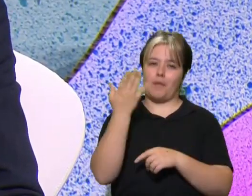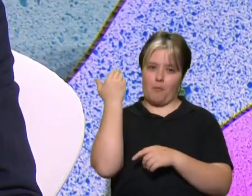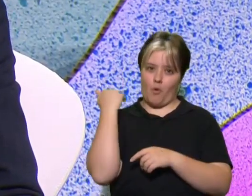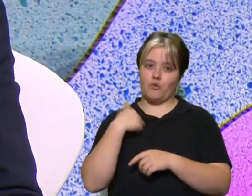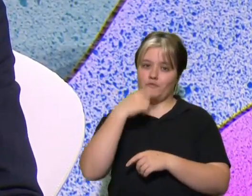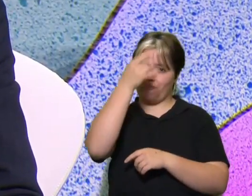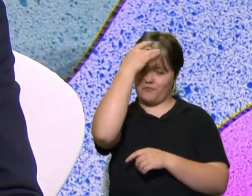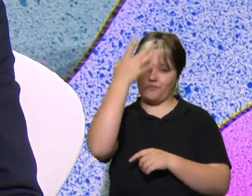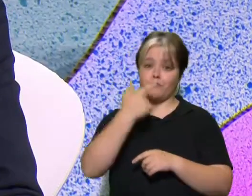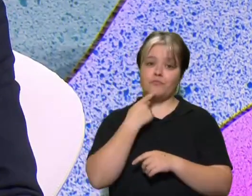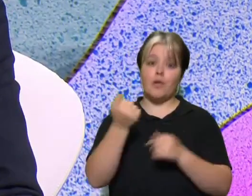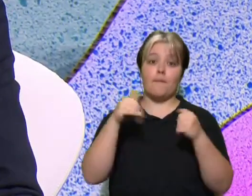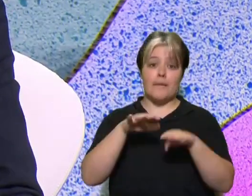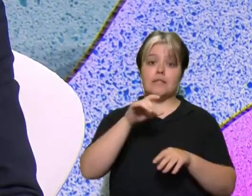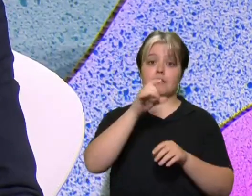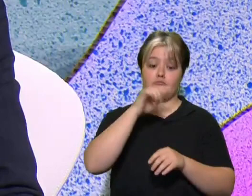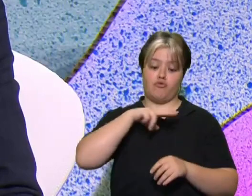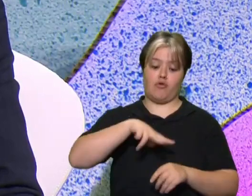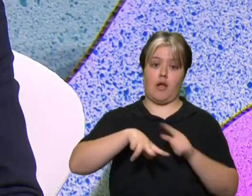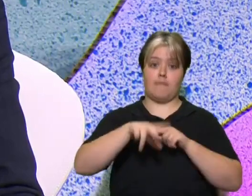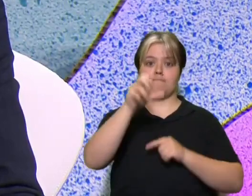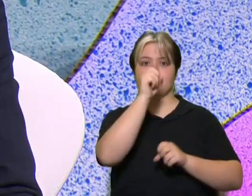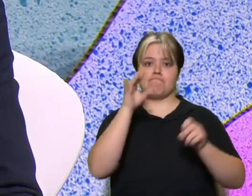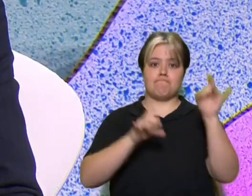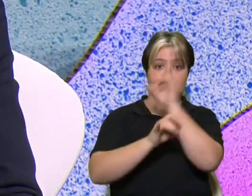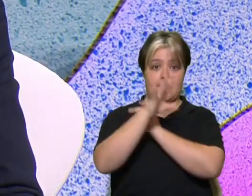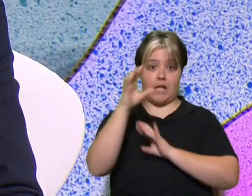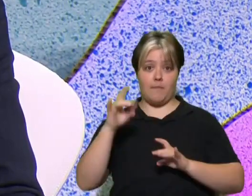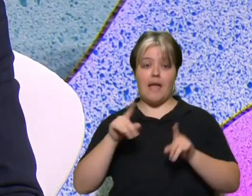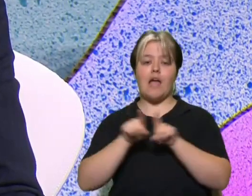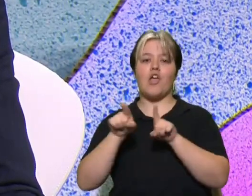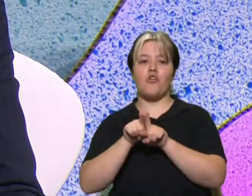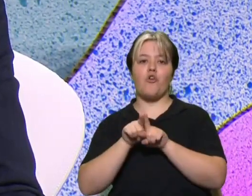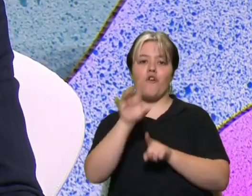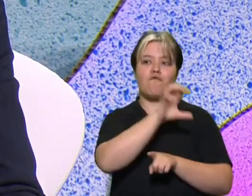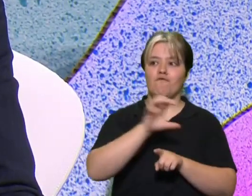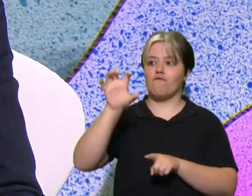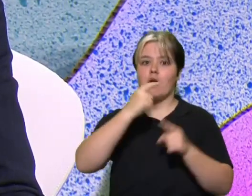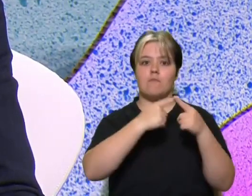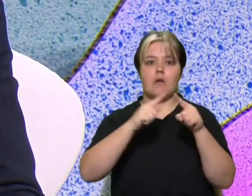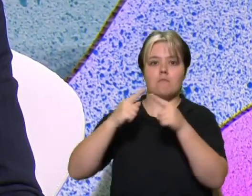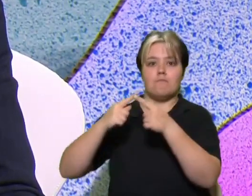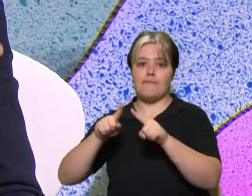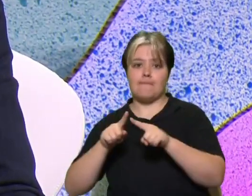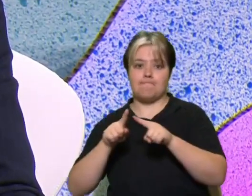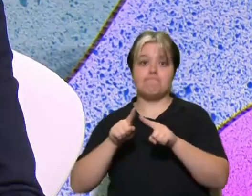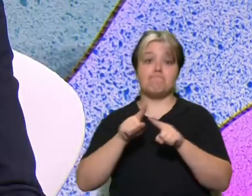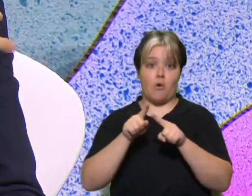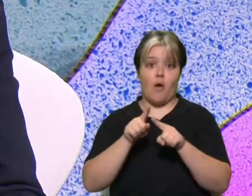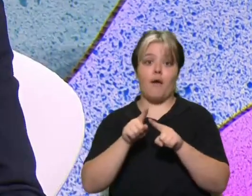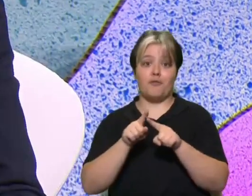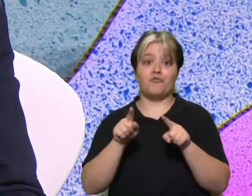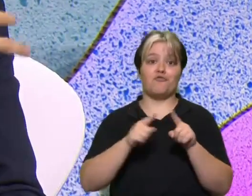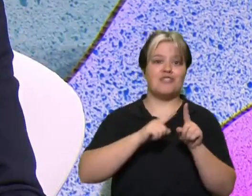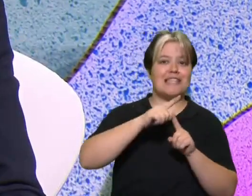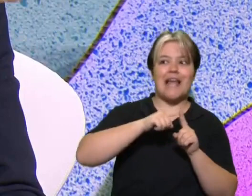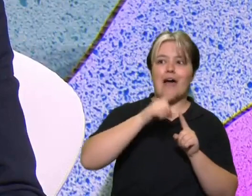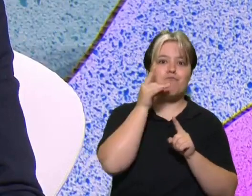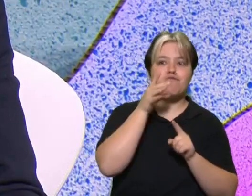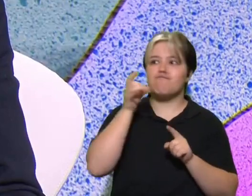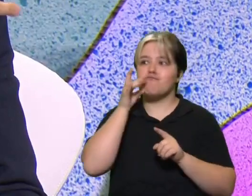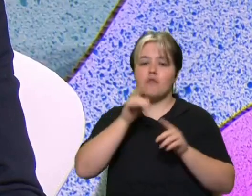earlier that in Portugal, in the EU, we're at two speeds. the so-called open data,